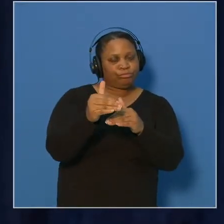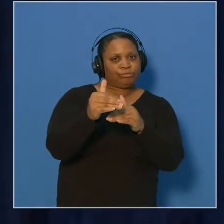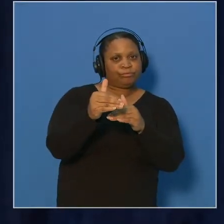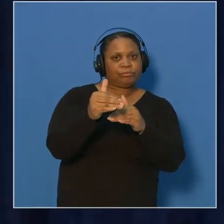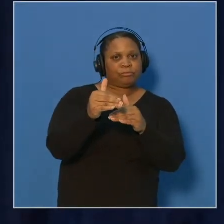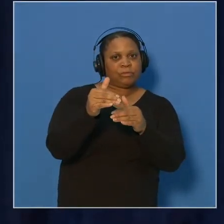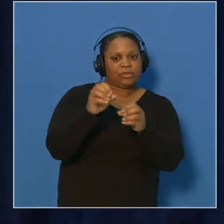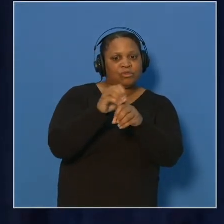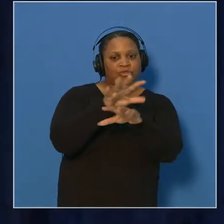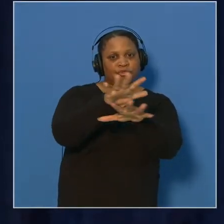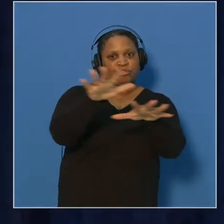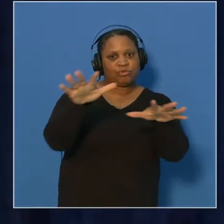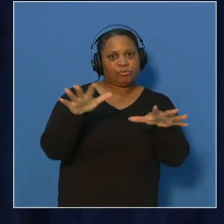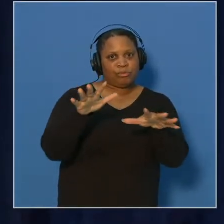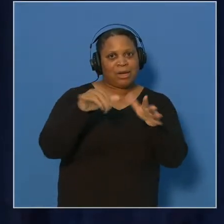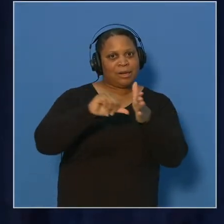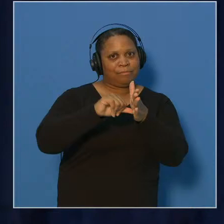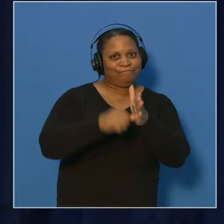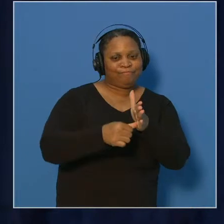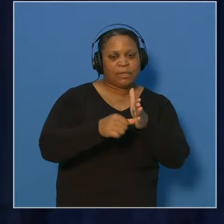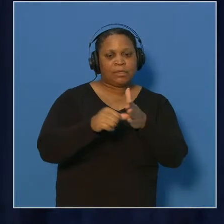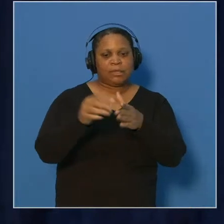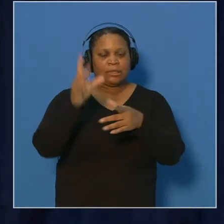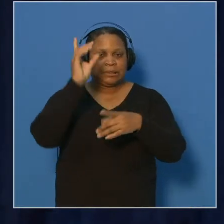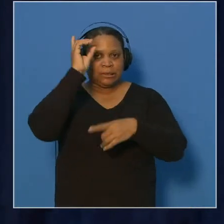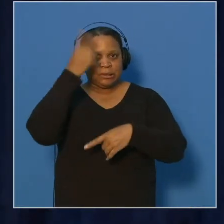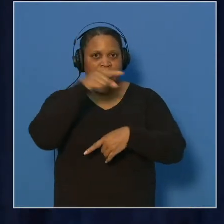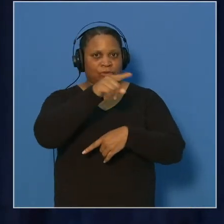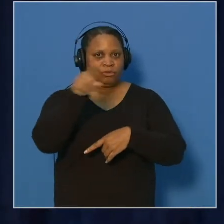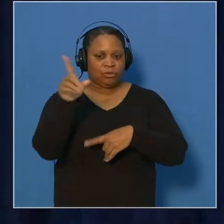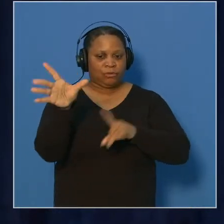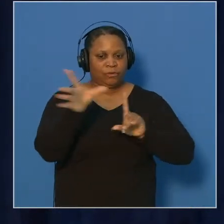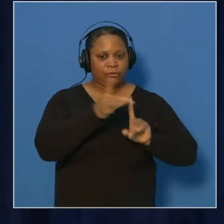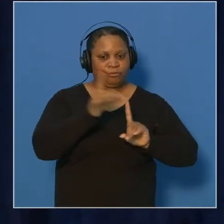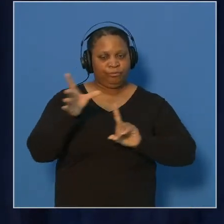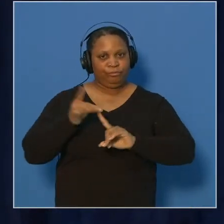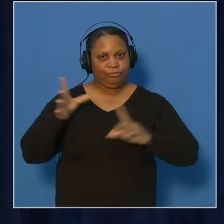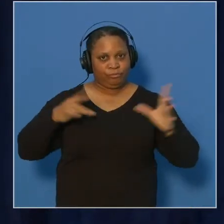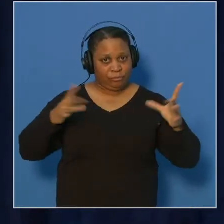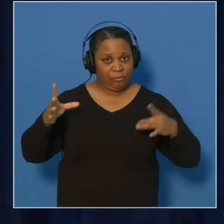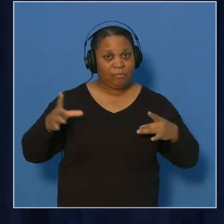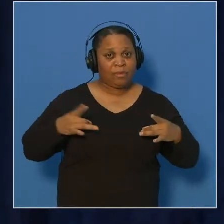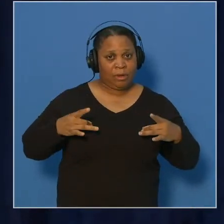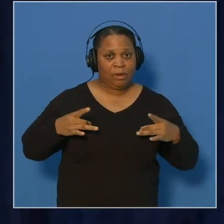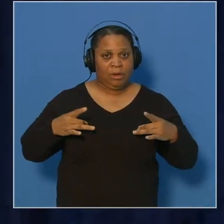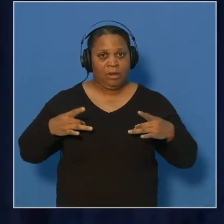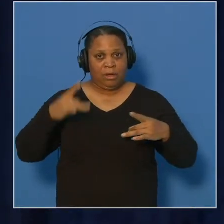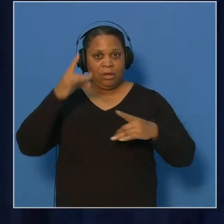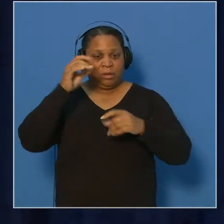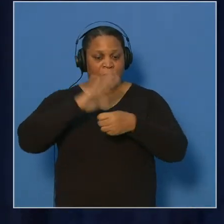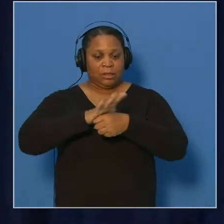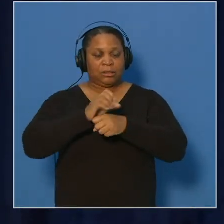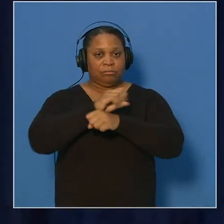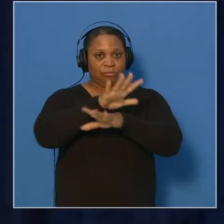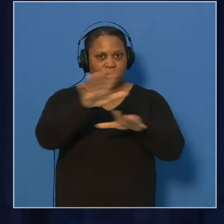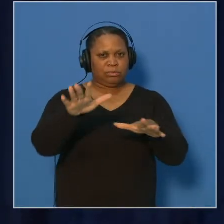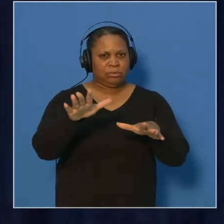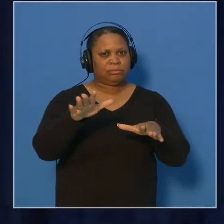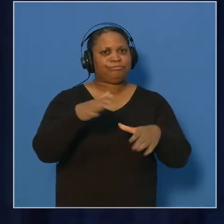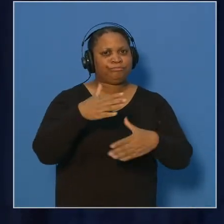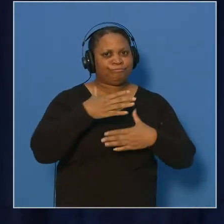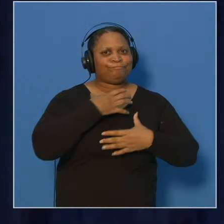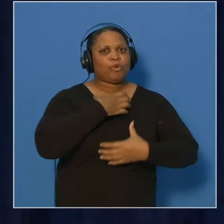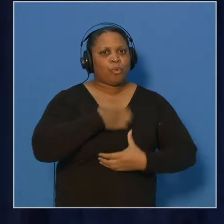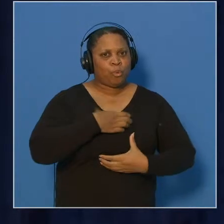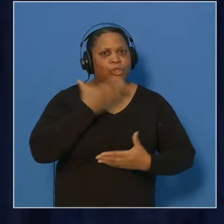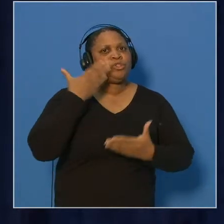disease. For those of you who have contracted and are battling the virus, we send you well wishes for a full and speedy